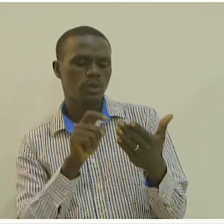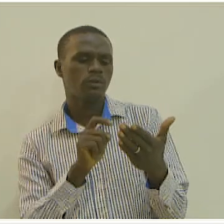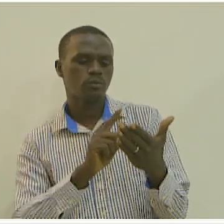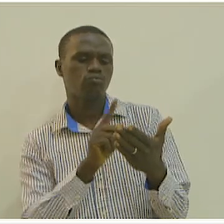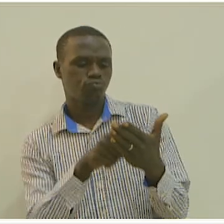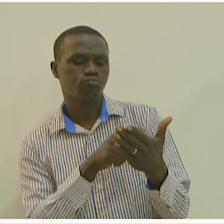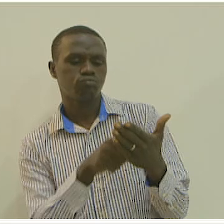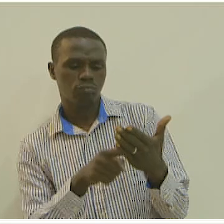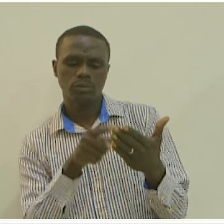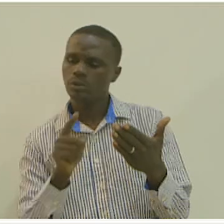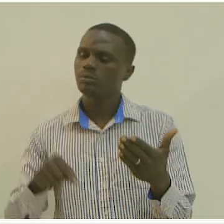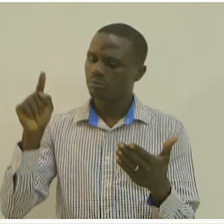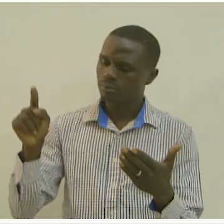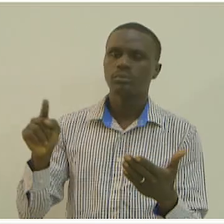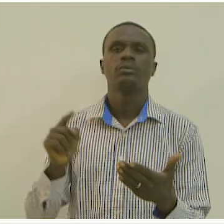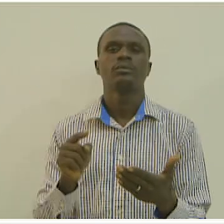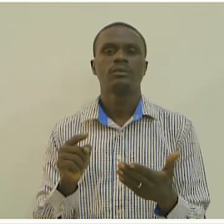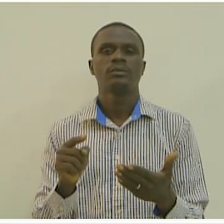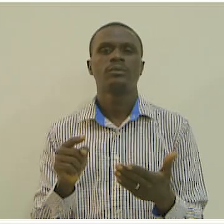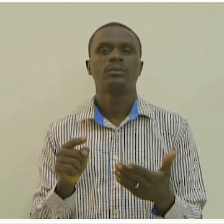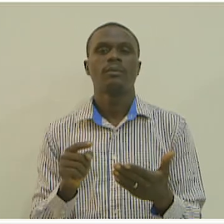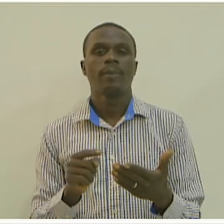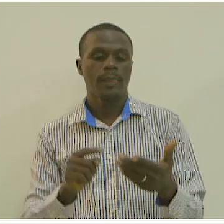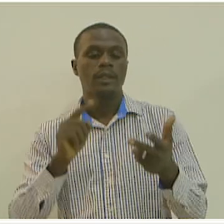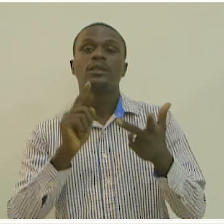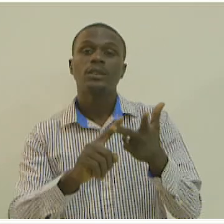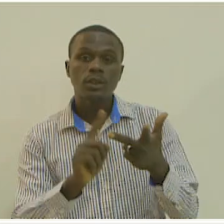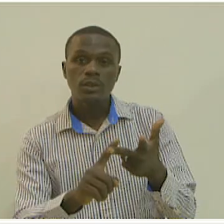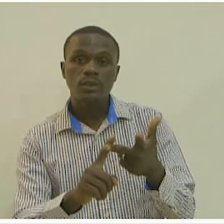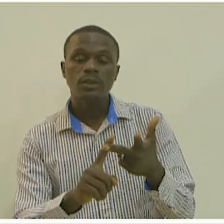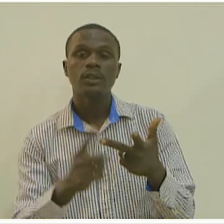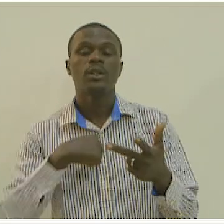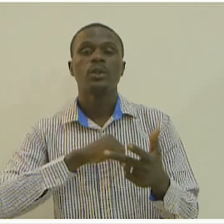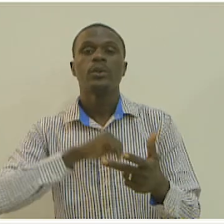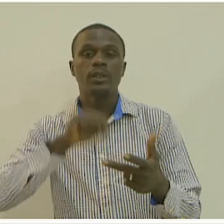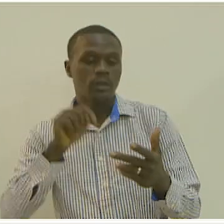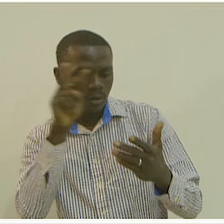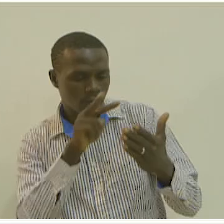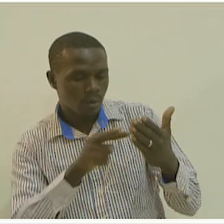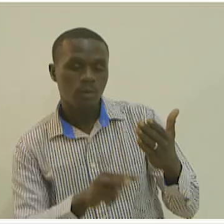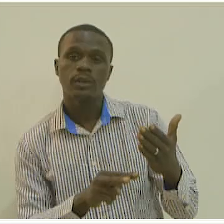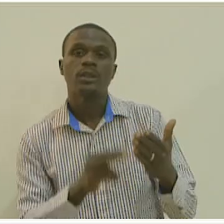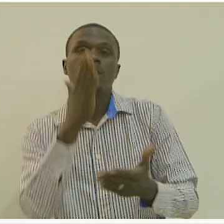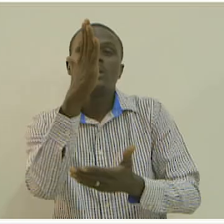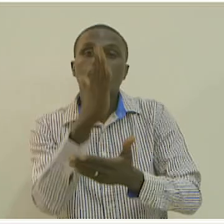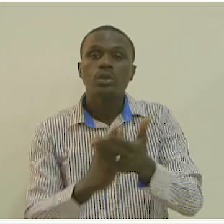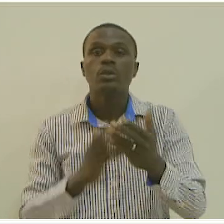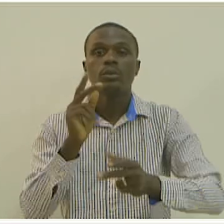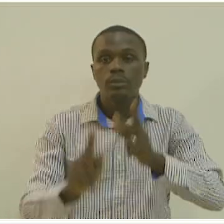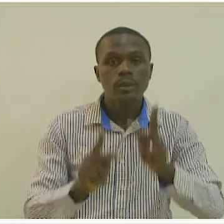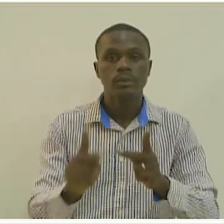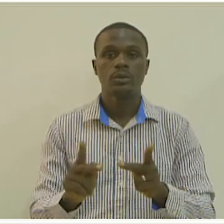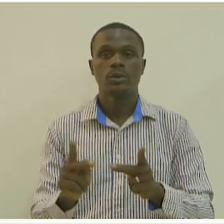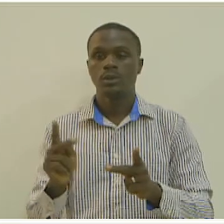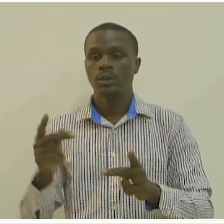Then we also get for take a look at the report and recommendations of elections observer missions. For example, the European Union